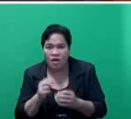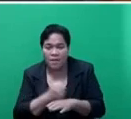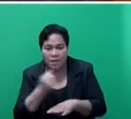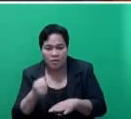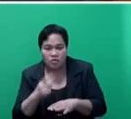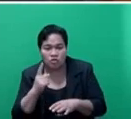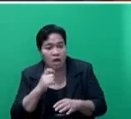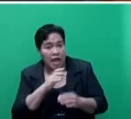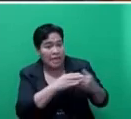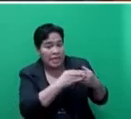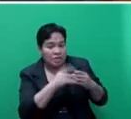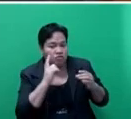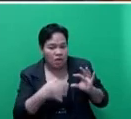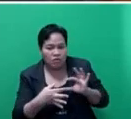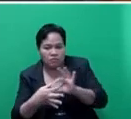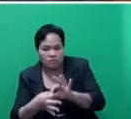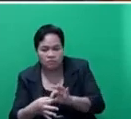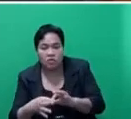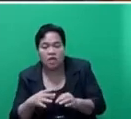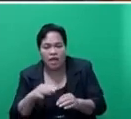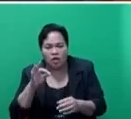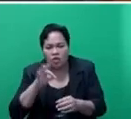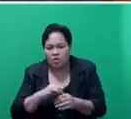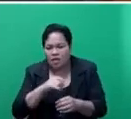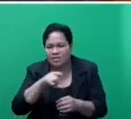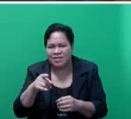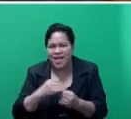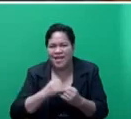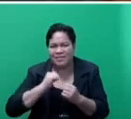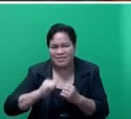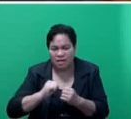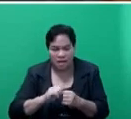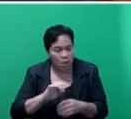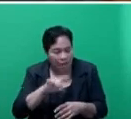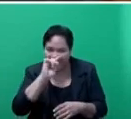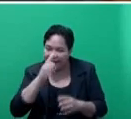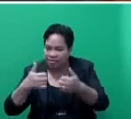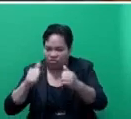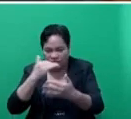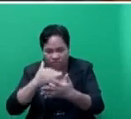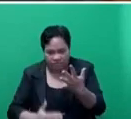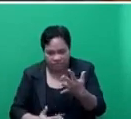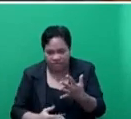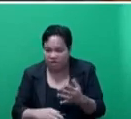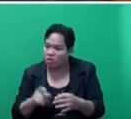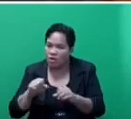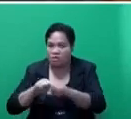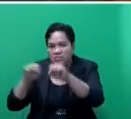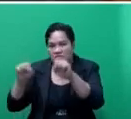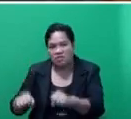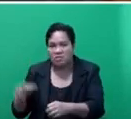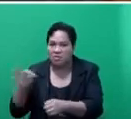supporters, and conducting electoral campaigns. None of these are achieved just by having an electoral system in